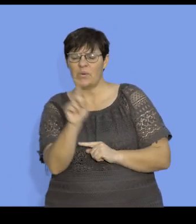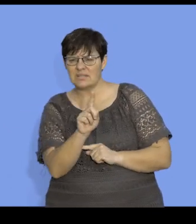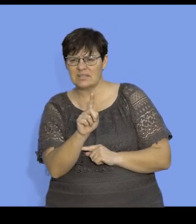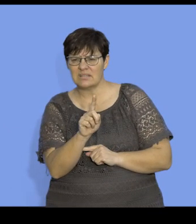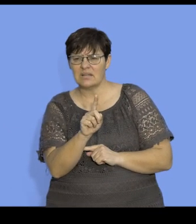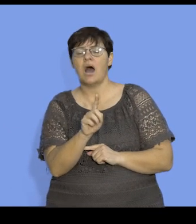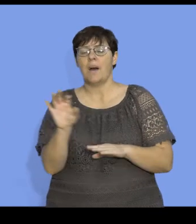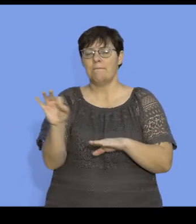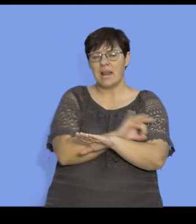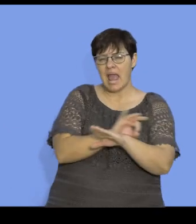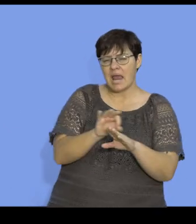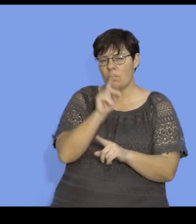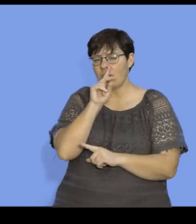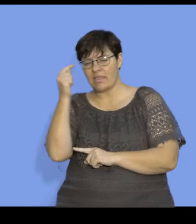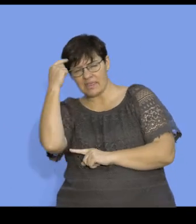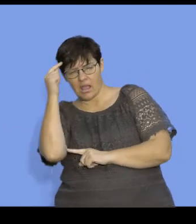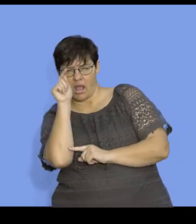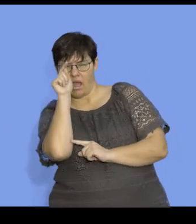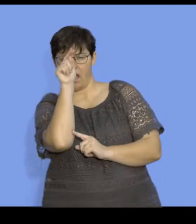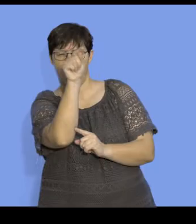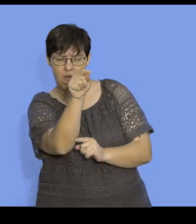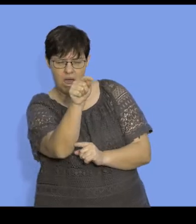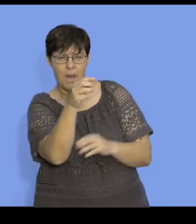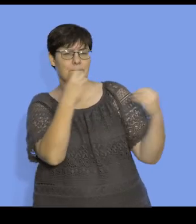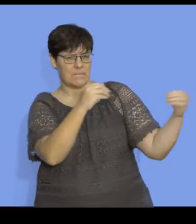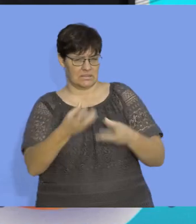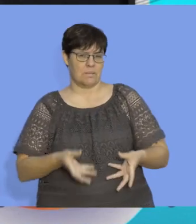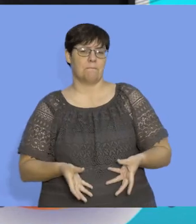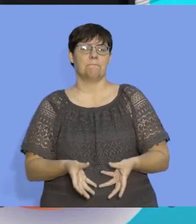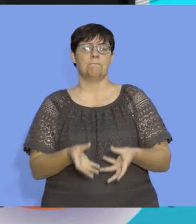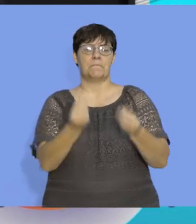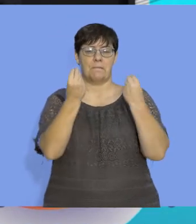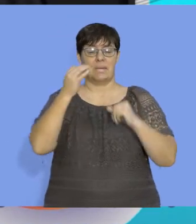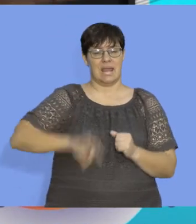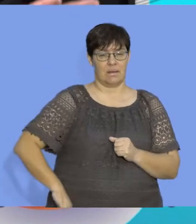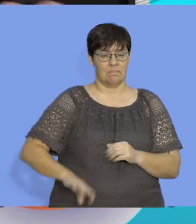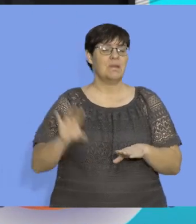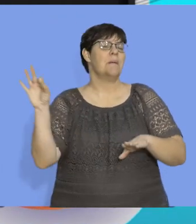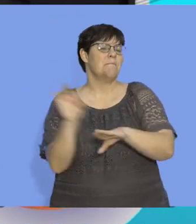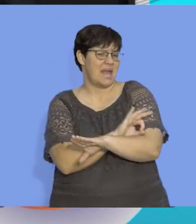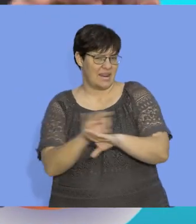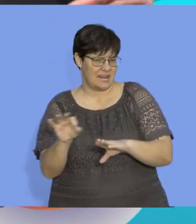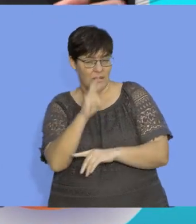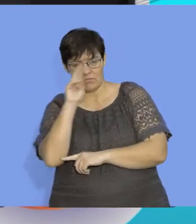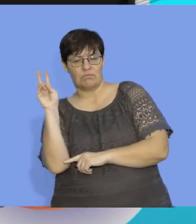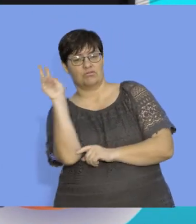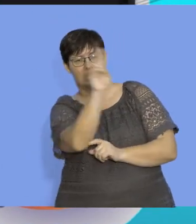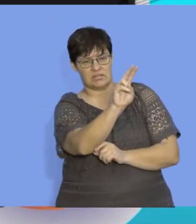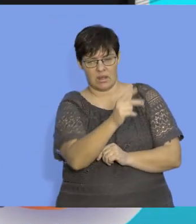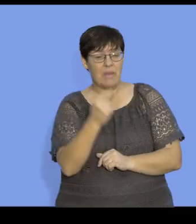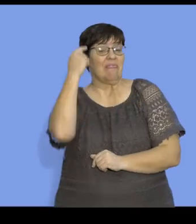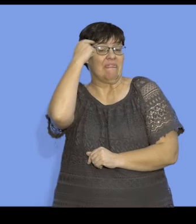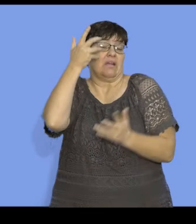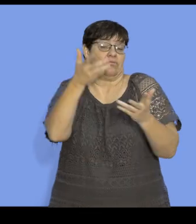the amount of profit a business will generate. It's a plan. It's projected. It's forecasted.